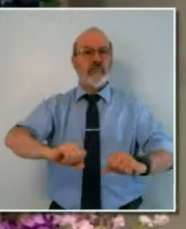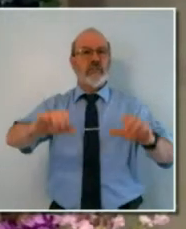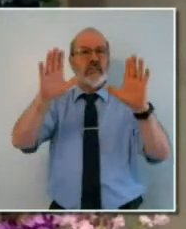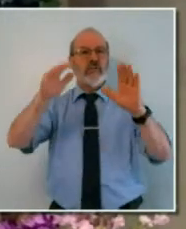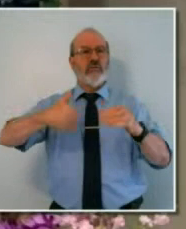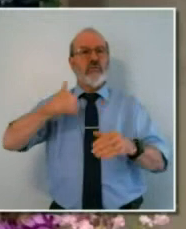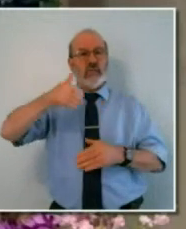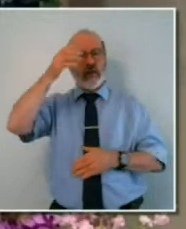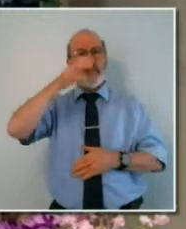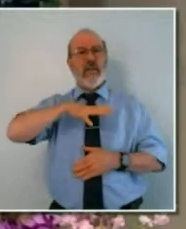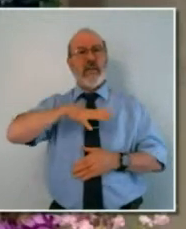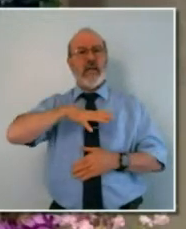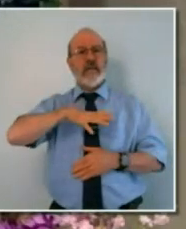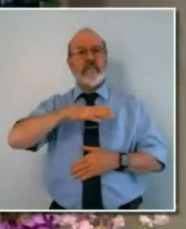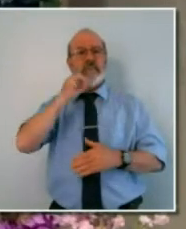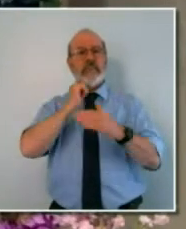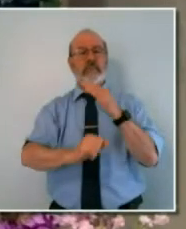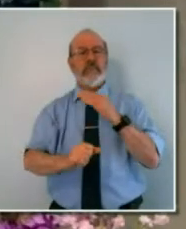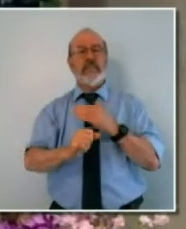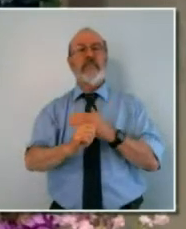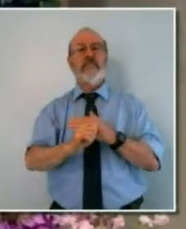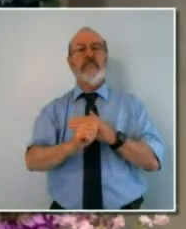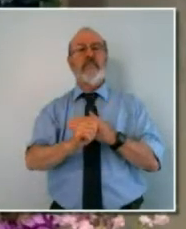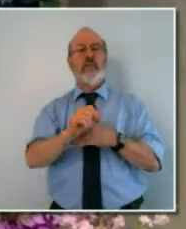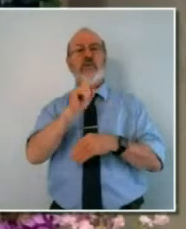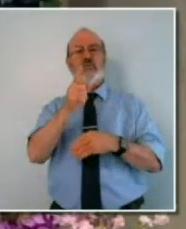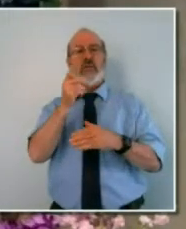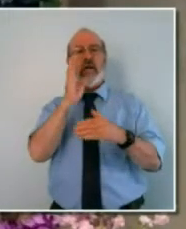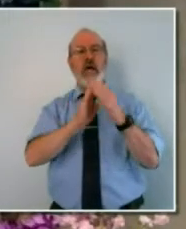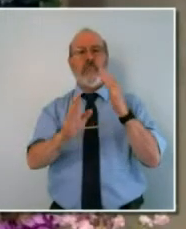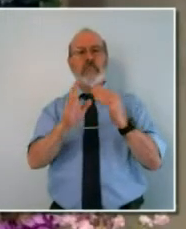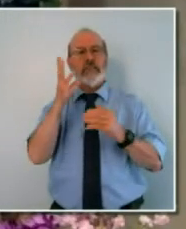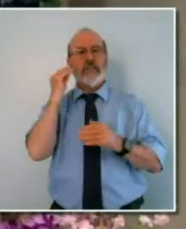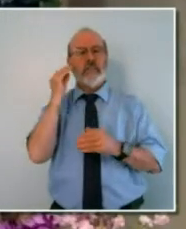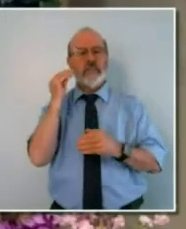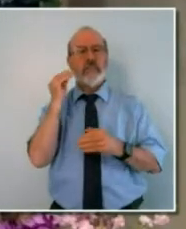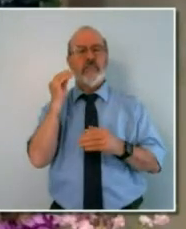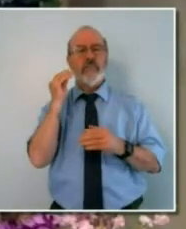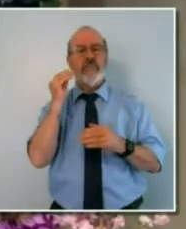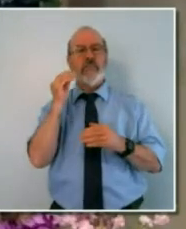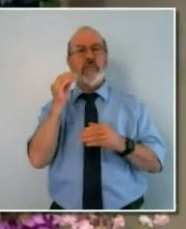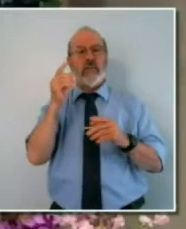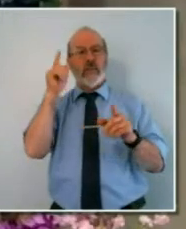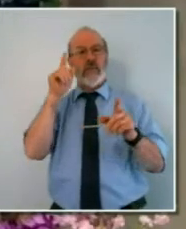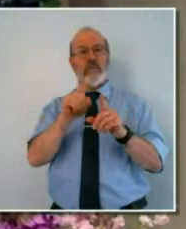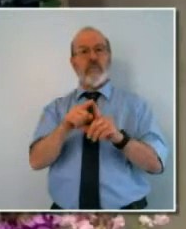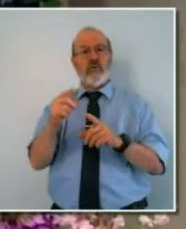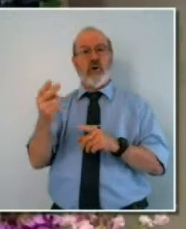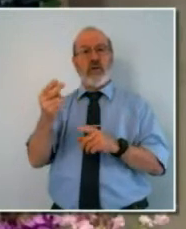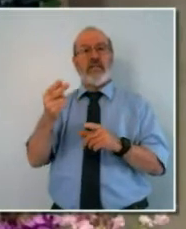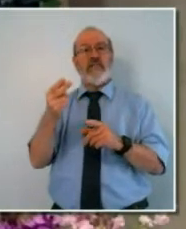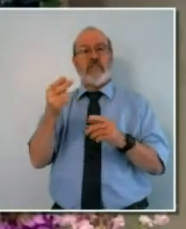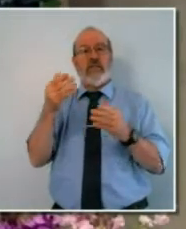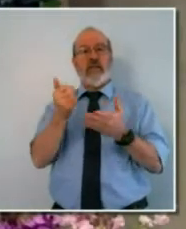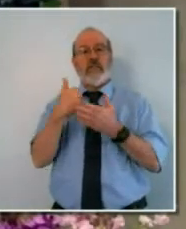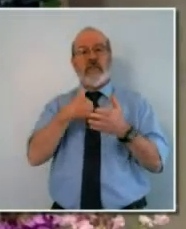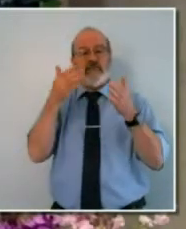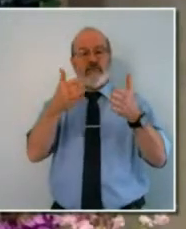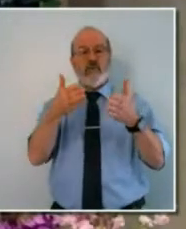man and submitting. A truly humbling experience. Brother Hollingsworth has helped me focus on helping